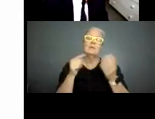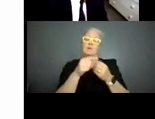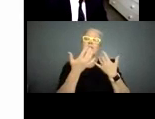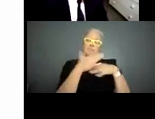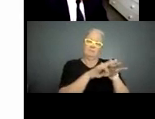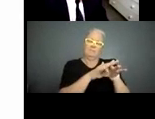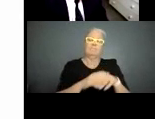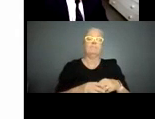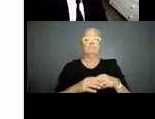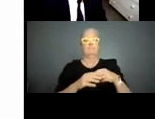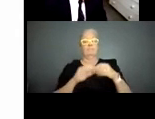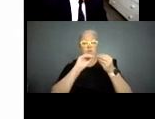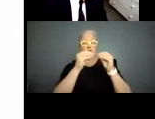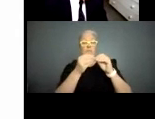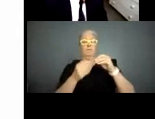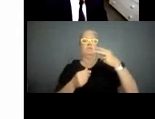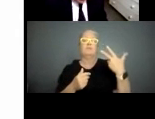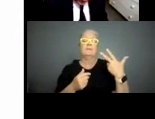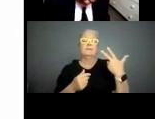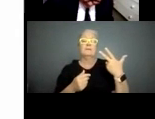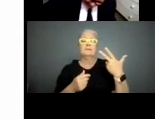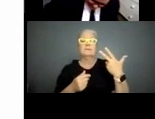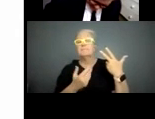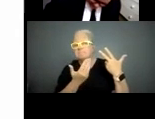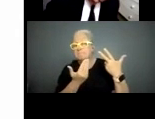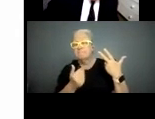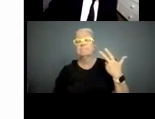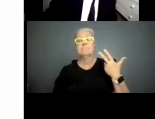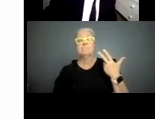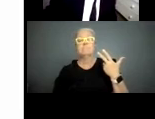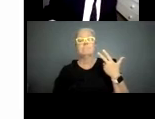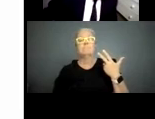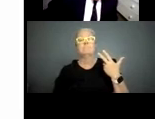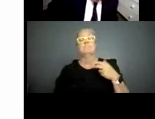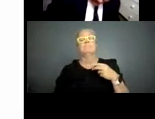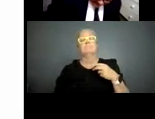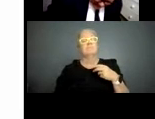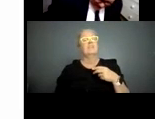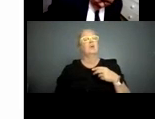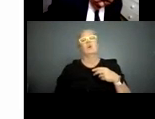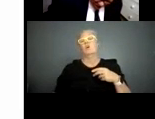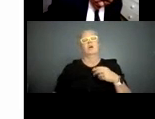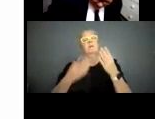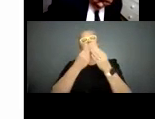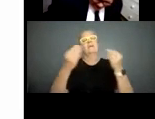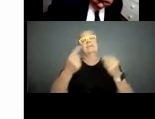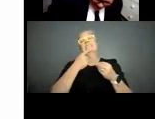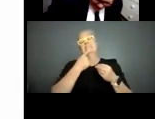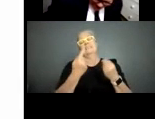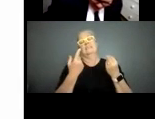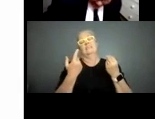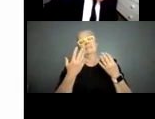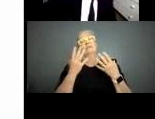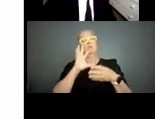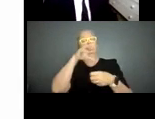number 3. What do people make of that? Solomon. 3 was unanimously inclusion. Oh, I'm glad you're on the